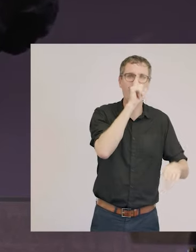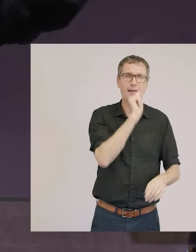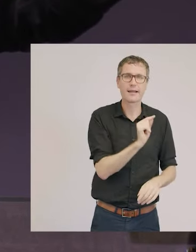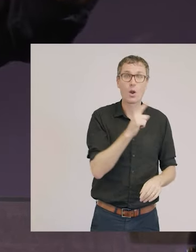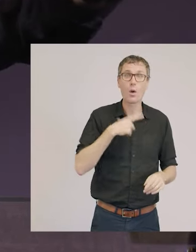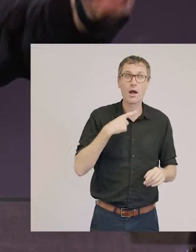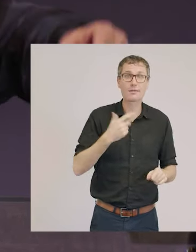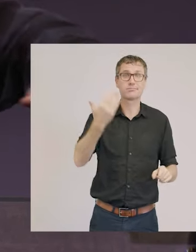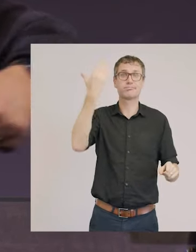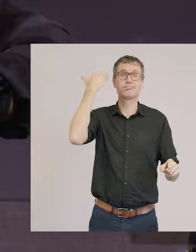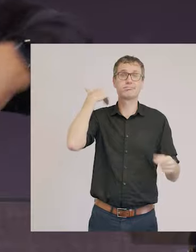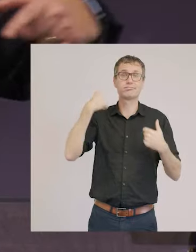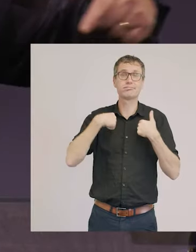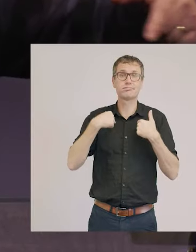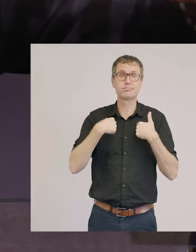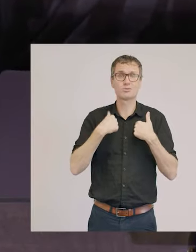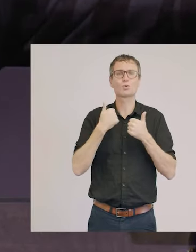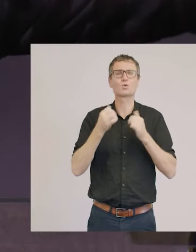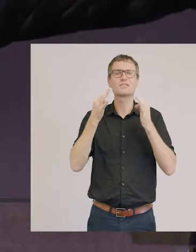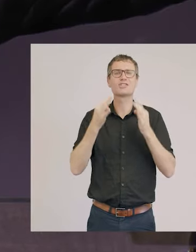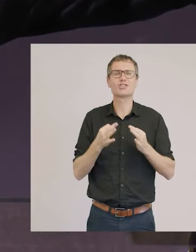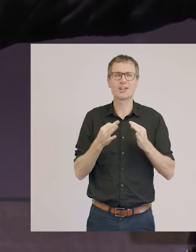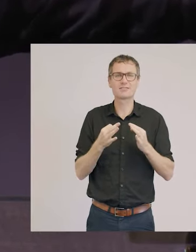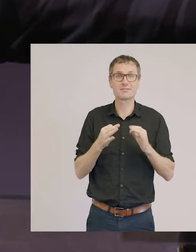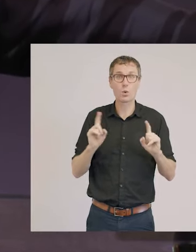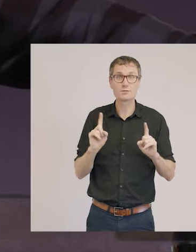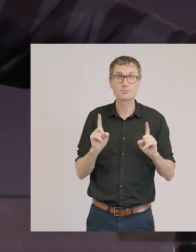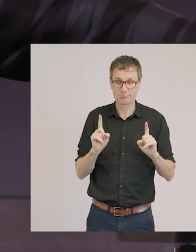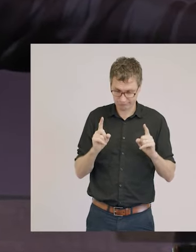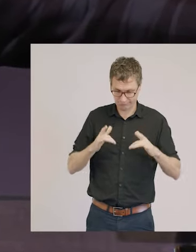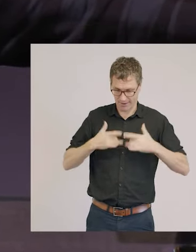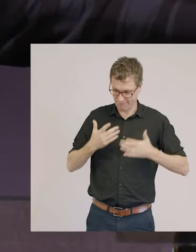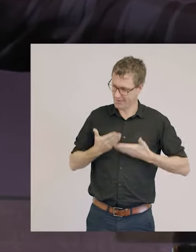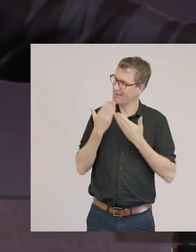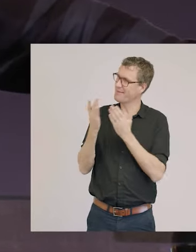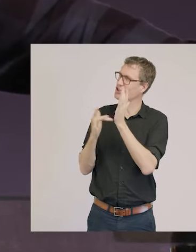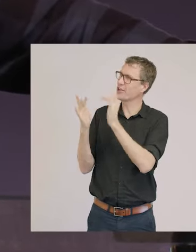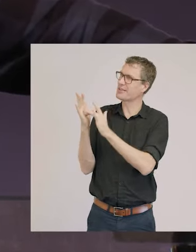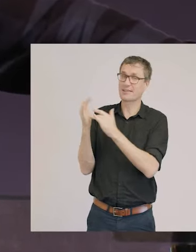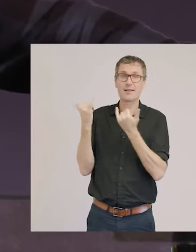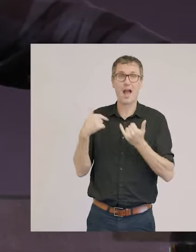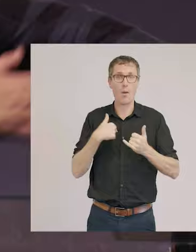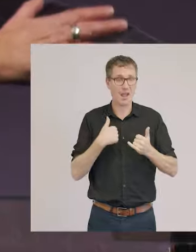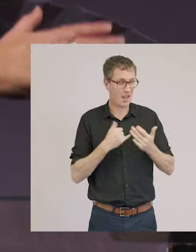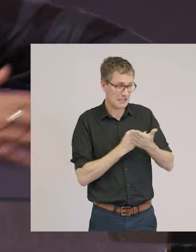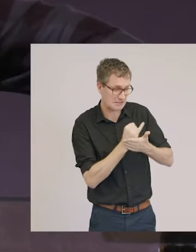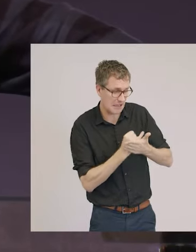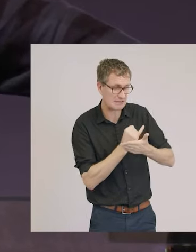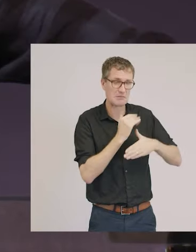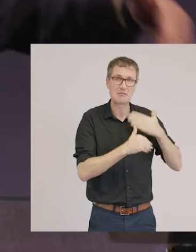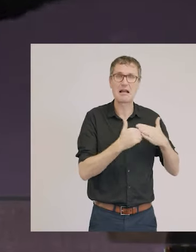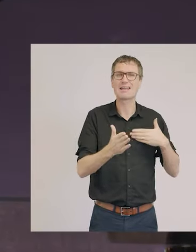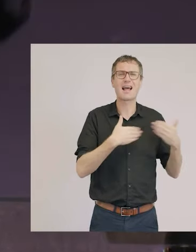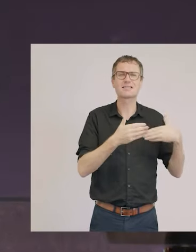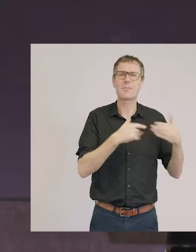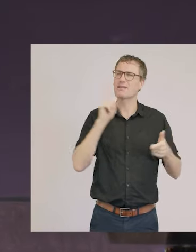just do whatever I want to do. Because way, way, way back there, I made a decision to give my life to Jesus. And so he's forgiven everything.